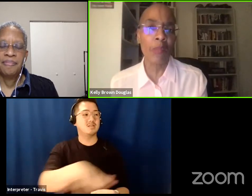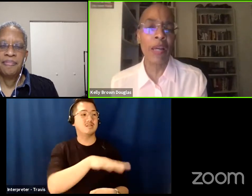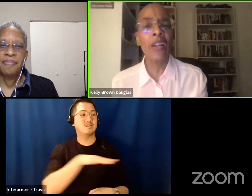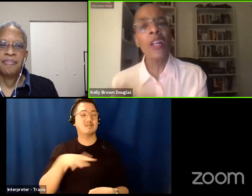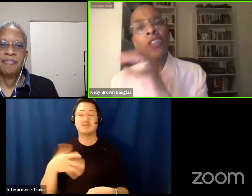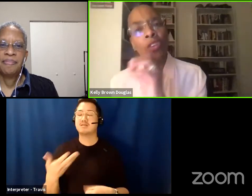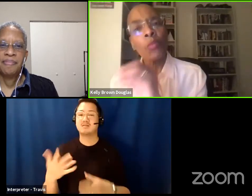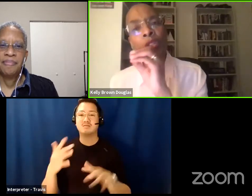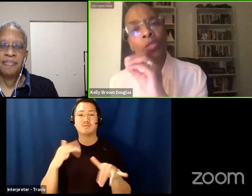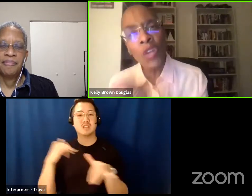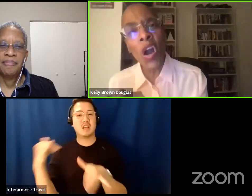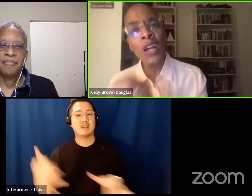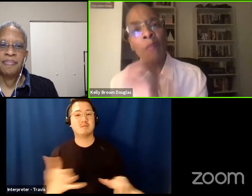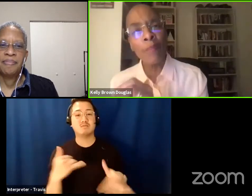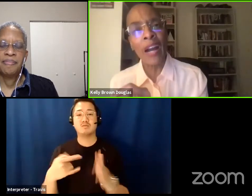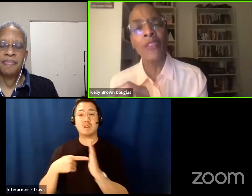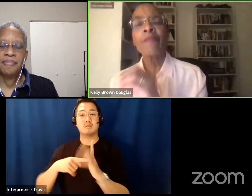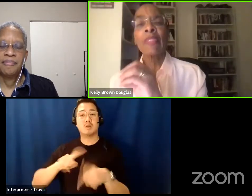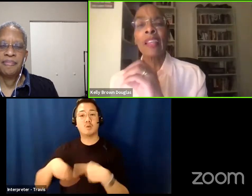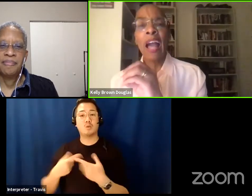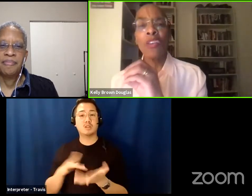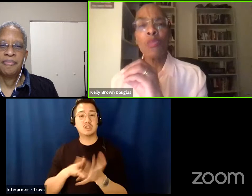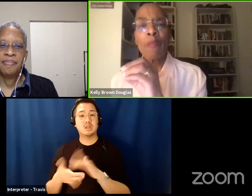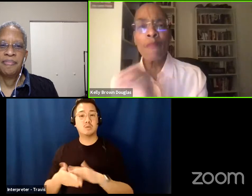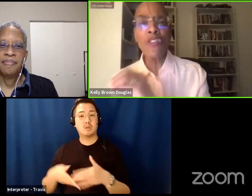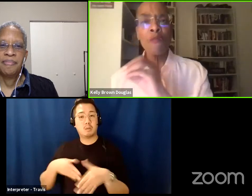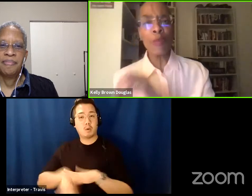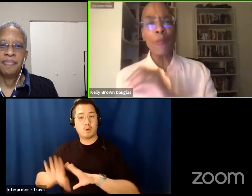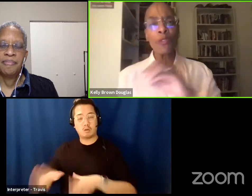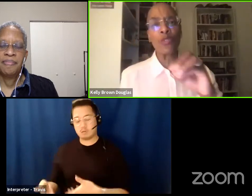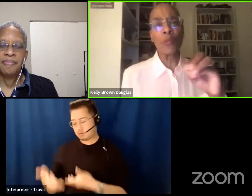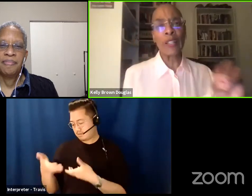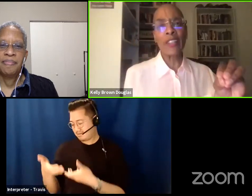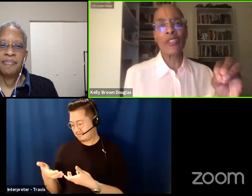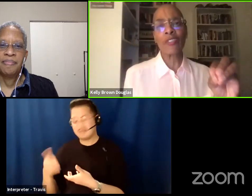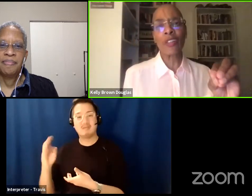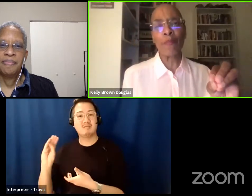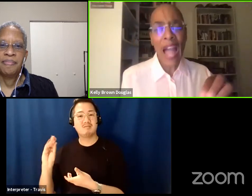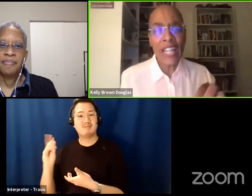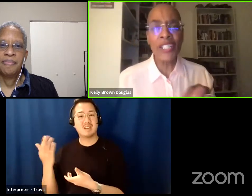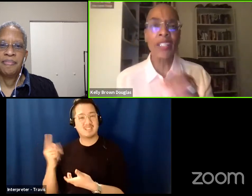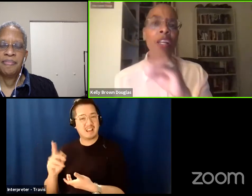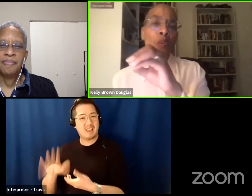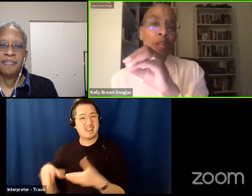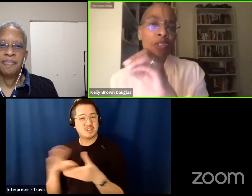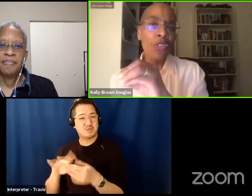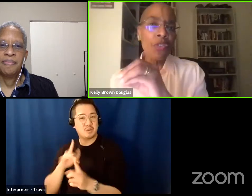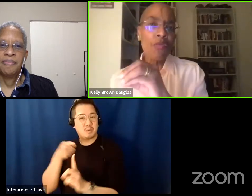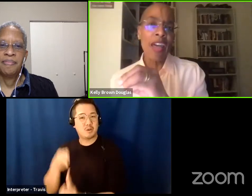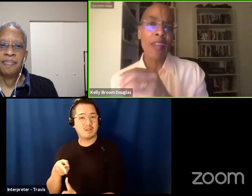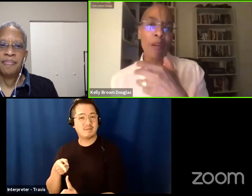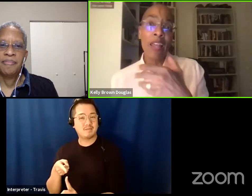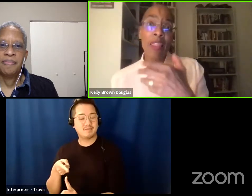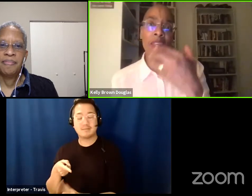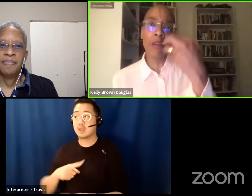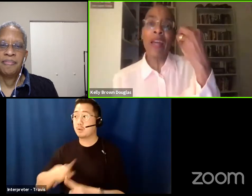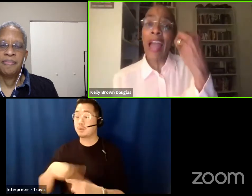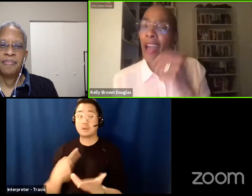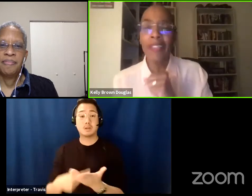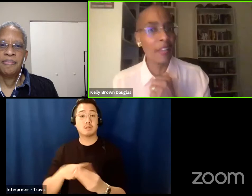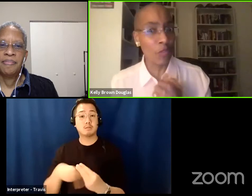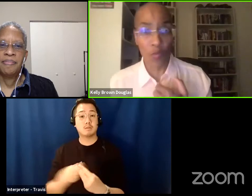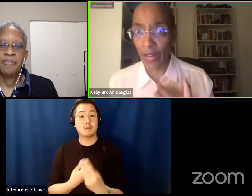manger is all about. So when you talk about how do we move people to a place of compassion, we do that by